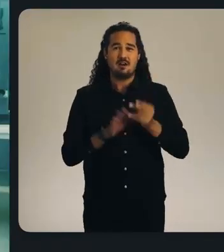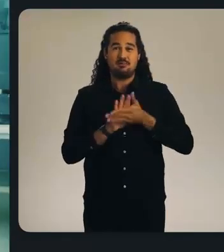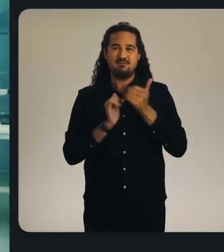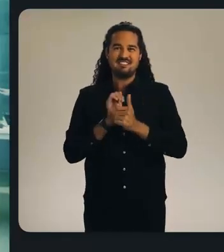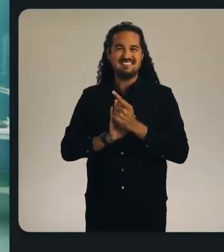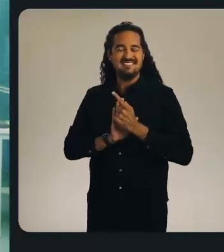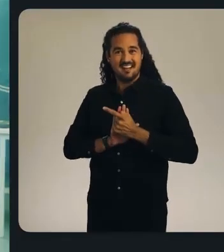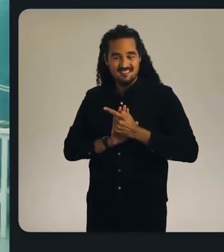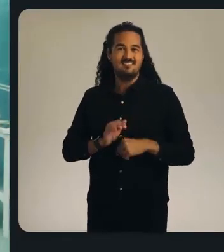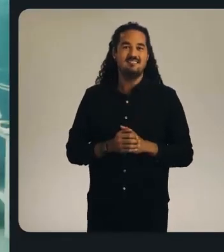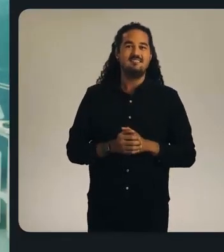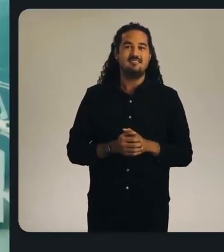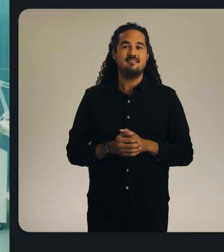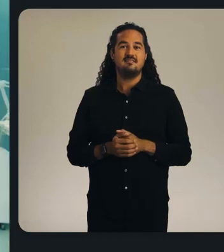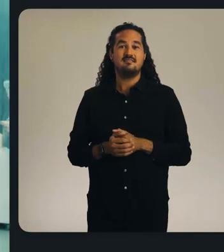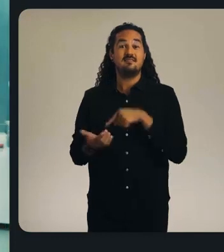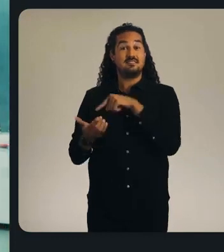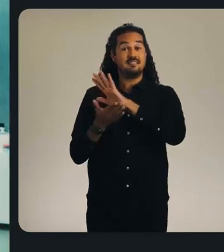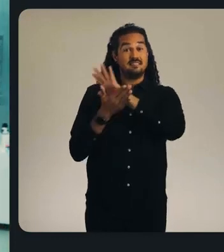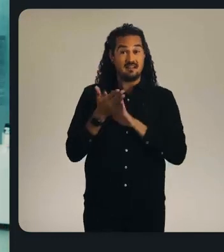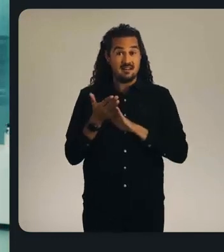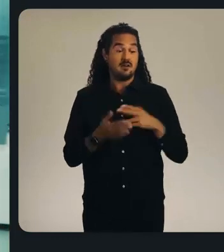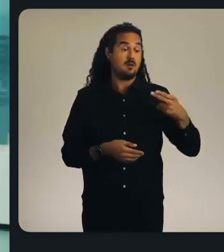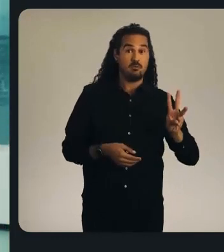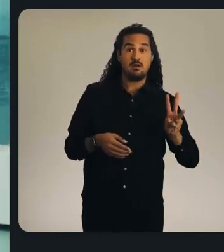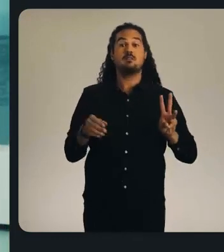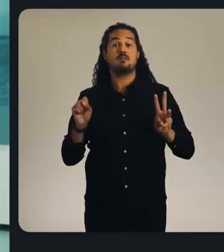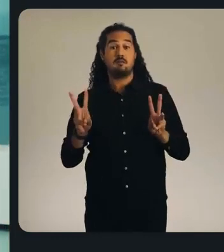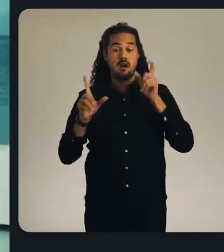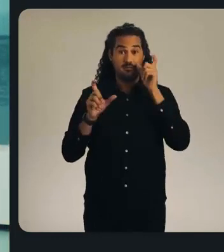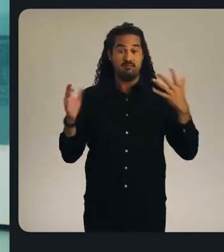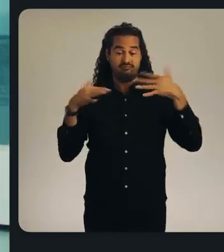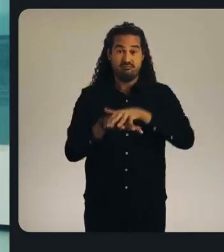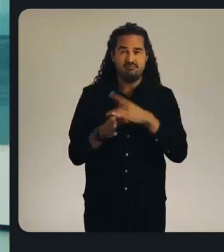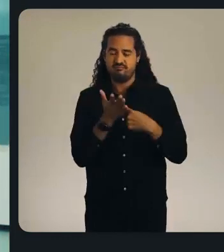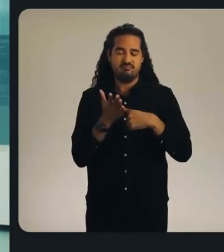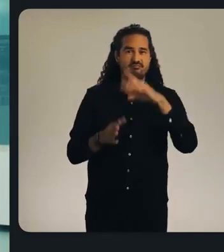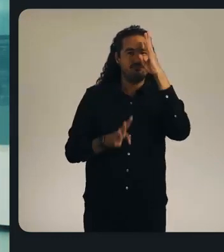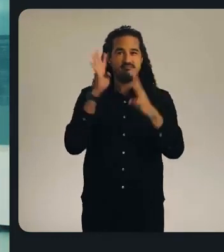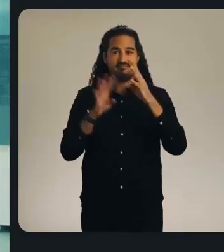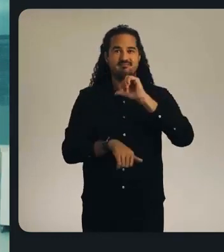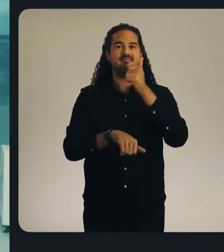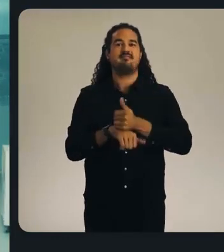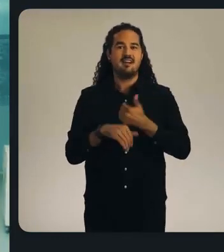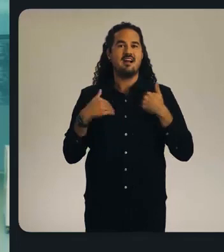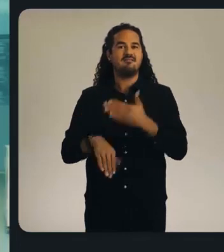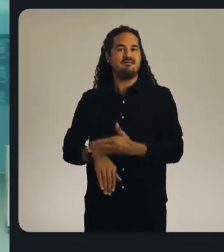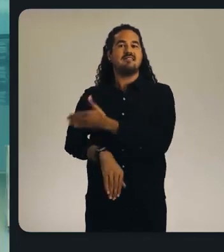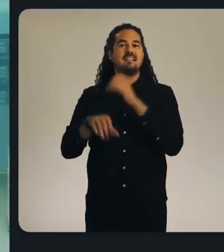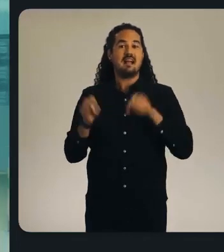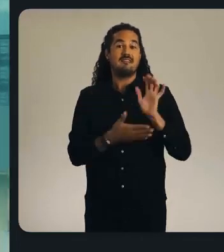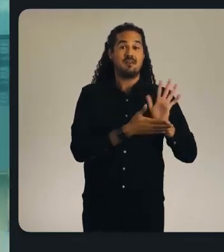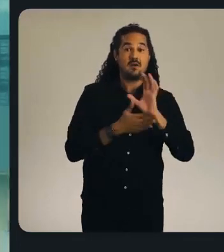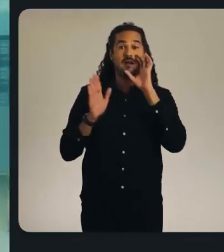second. We designed our neural engine together with our camera hardware and software teams. This unique vision and integration brings to life leading capabilities in video and image